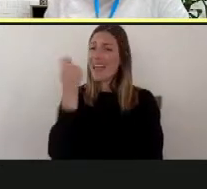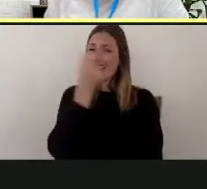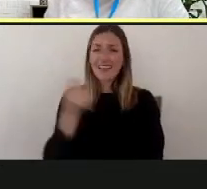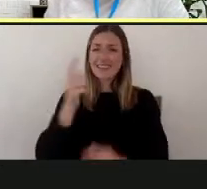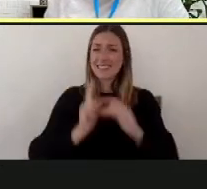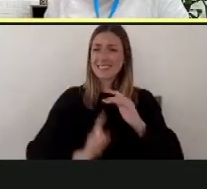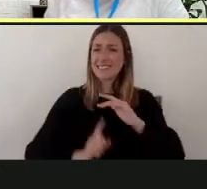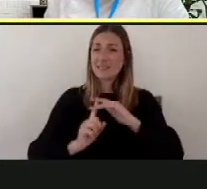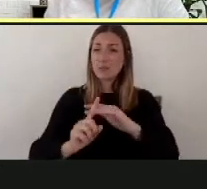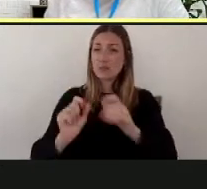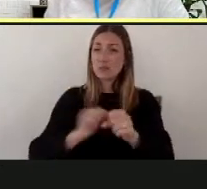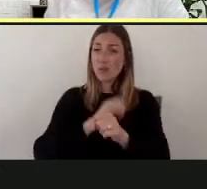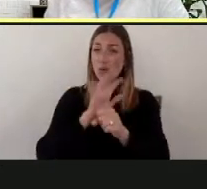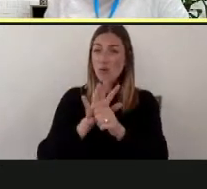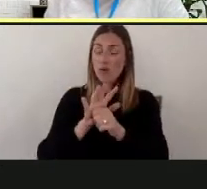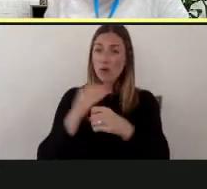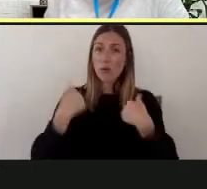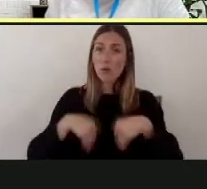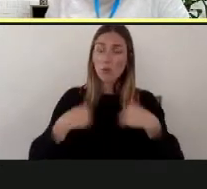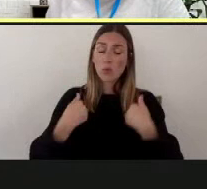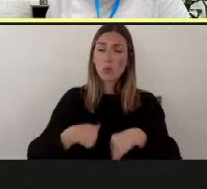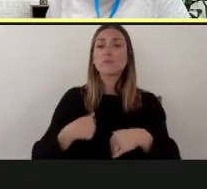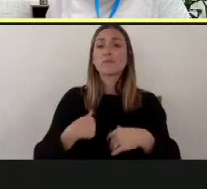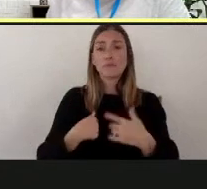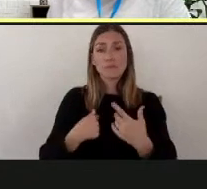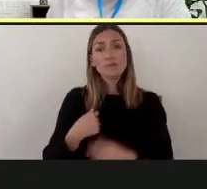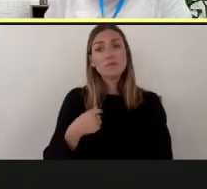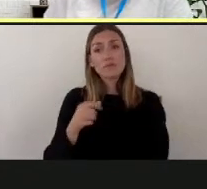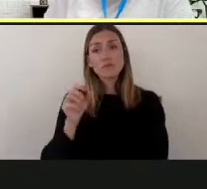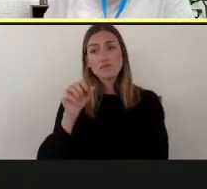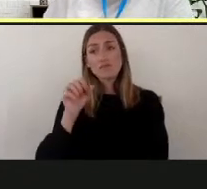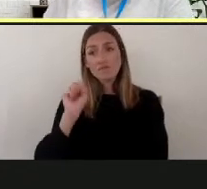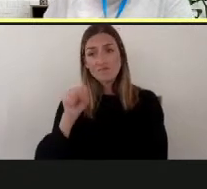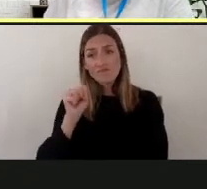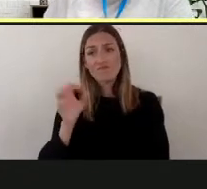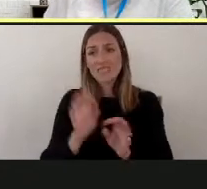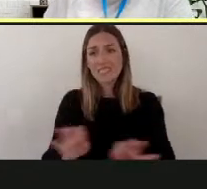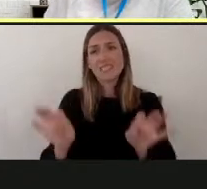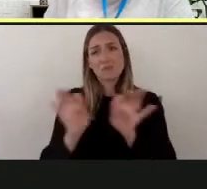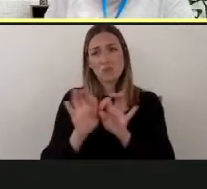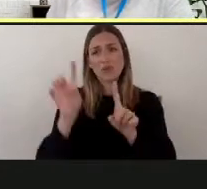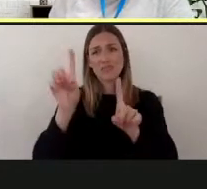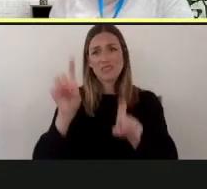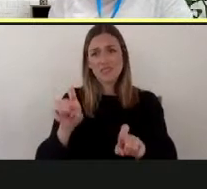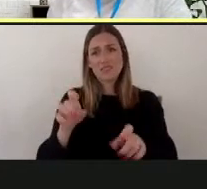symptoms of COVID-19, we ask that you do get tested.